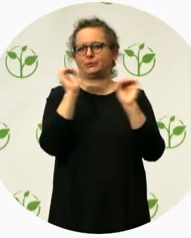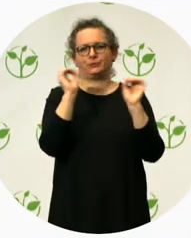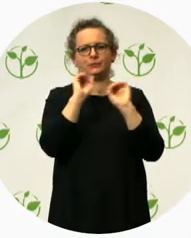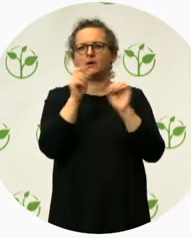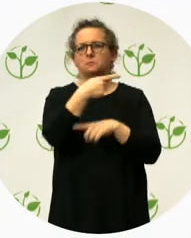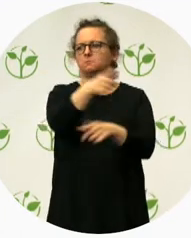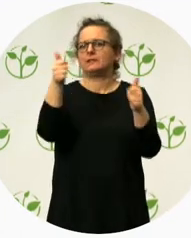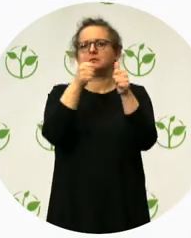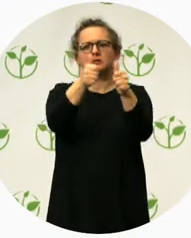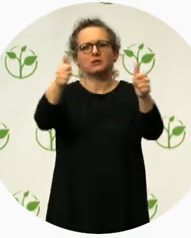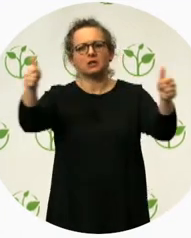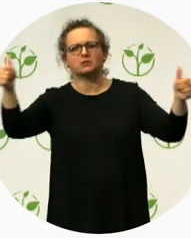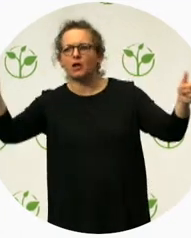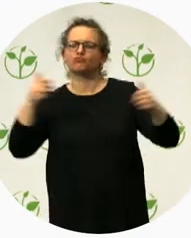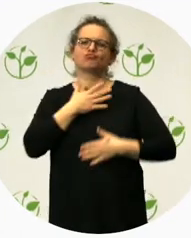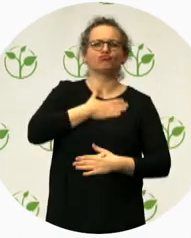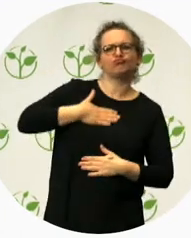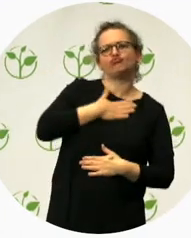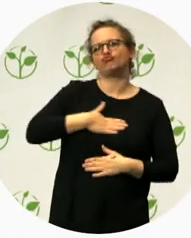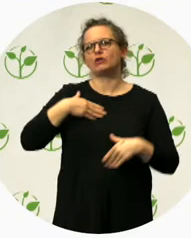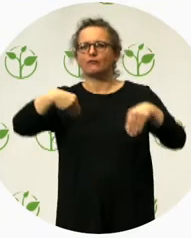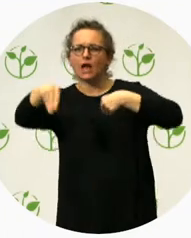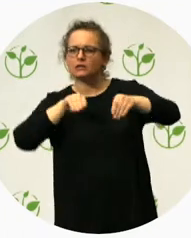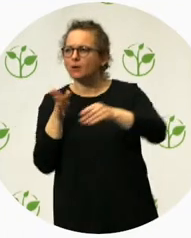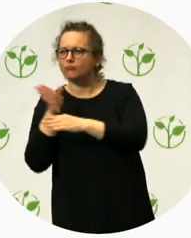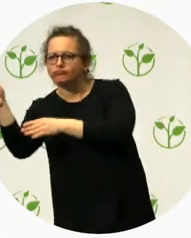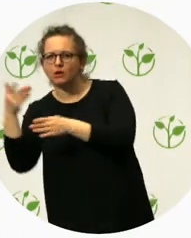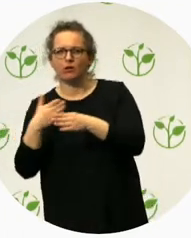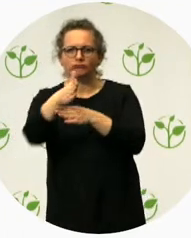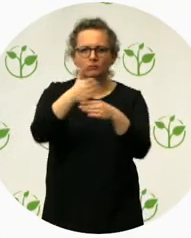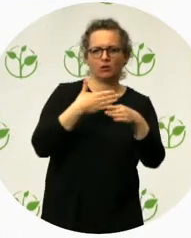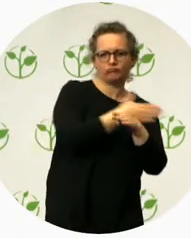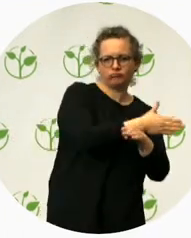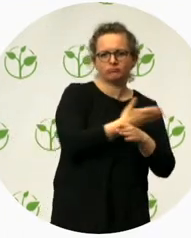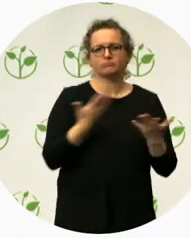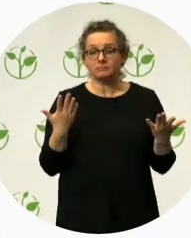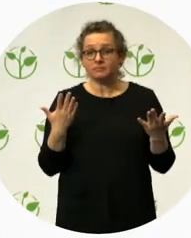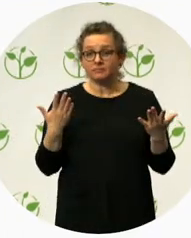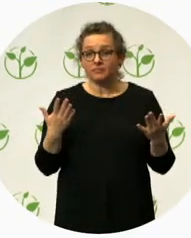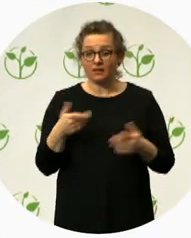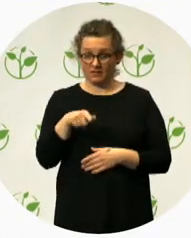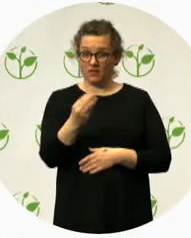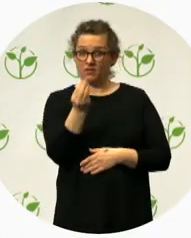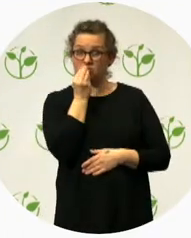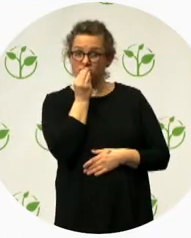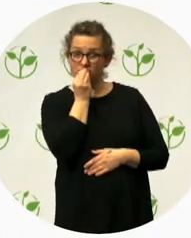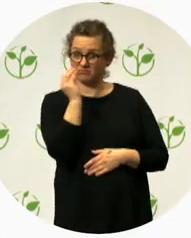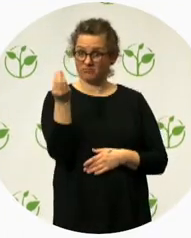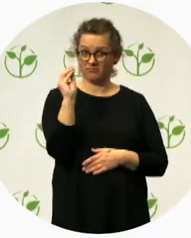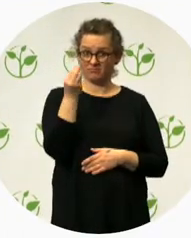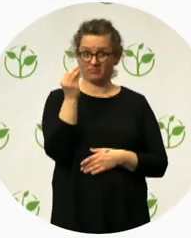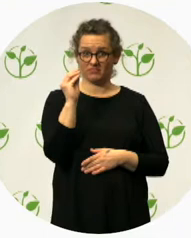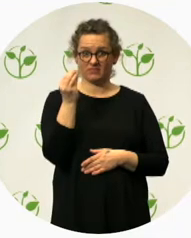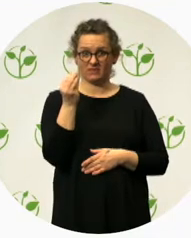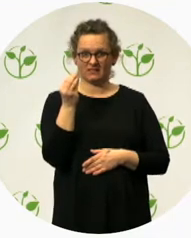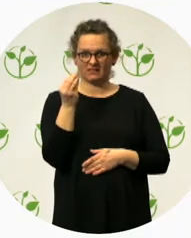right? You know, you don't get your sandwiches, but not in the lunch break, because there is none. Okay, but they're allowed to bring their sandwiches into the room, right? Not in the room. No. Okay, well, this